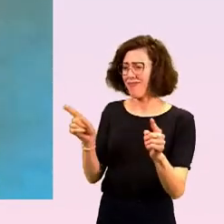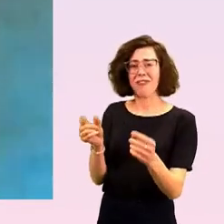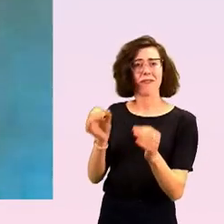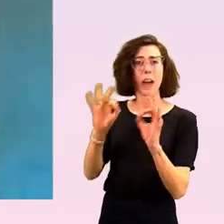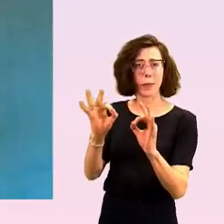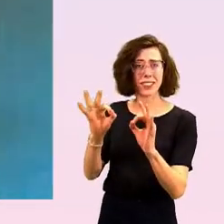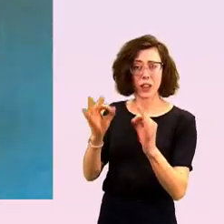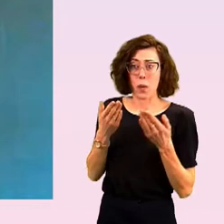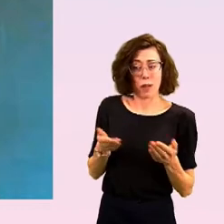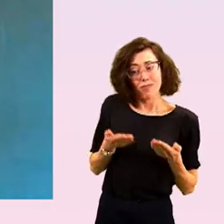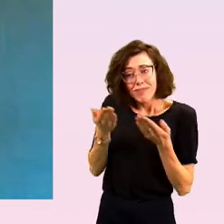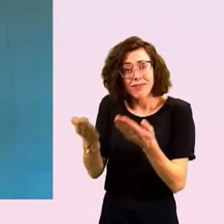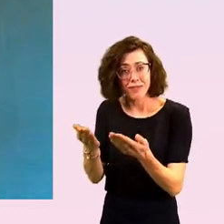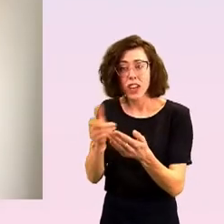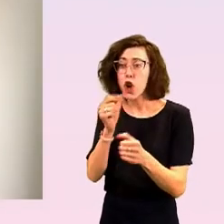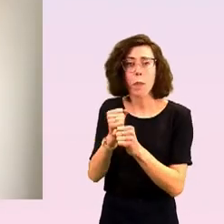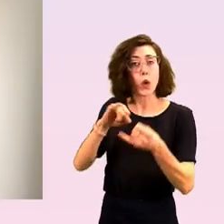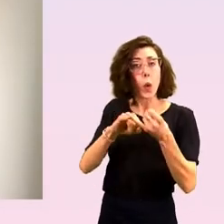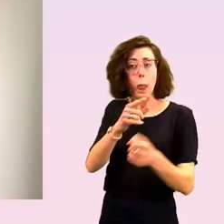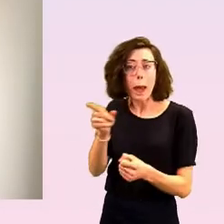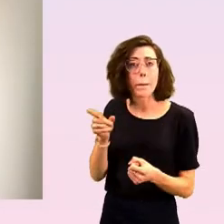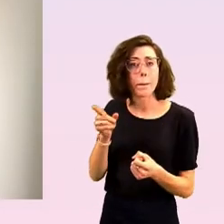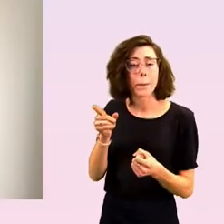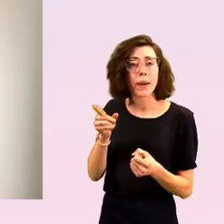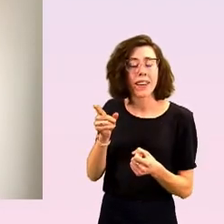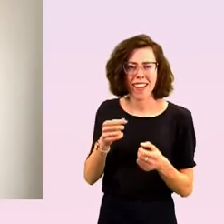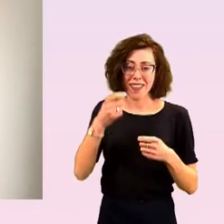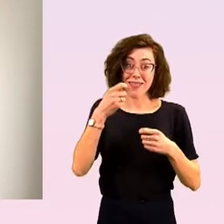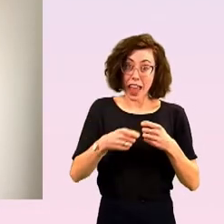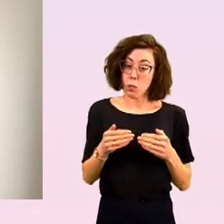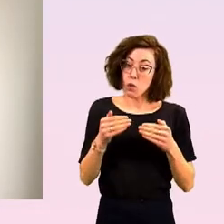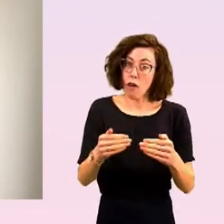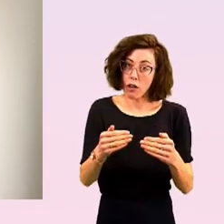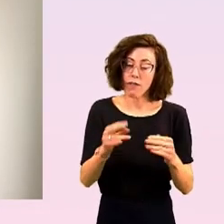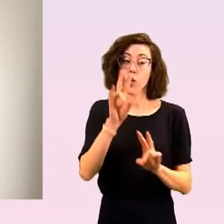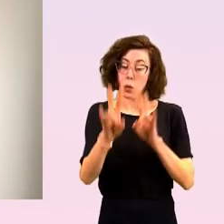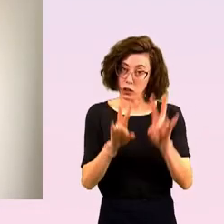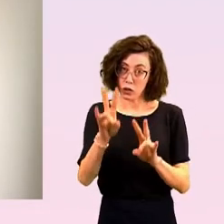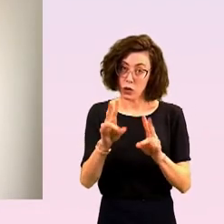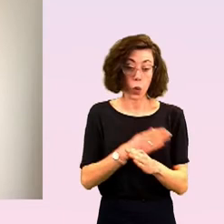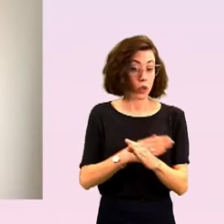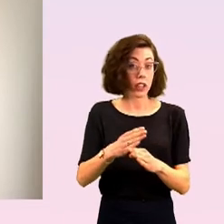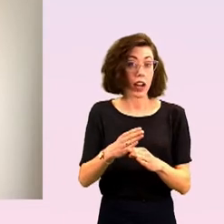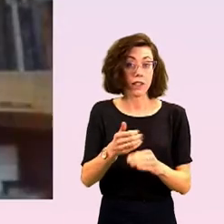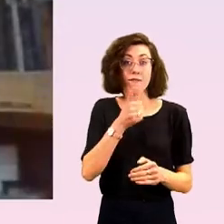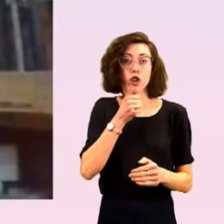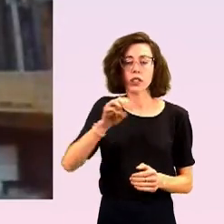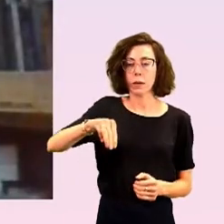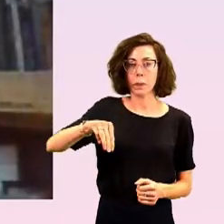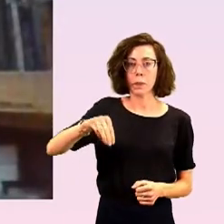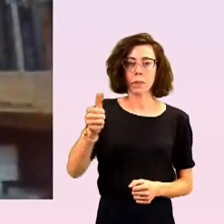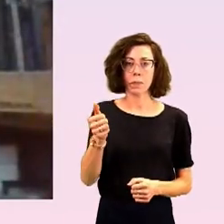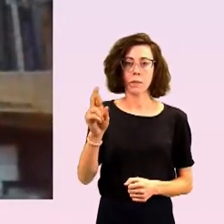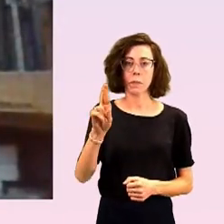give a brief introduction of who they are, what they do, and then we'll start asking some questions. So we'll start with Martina.